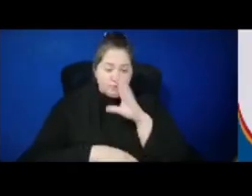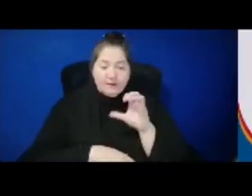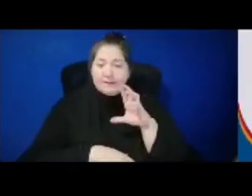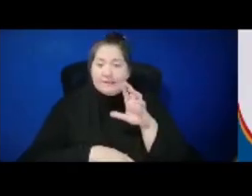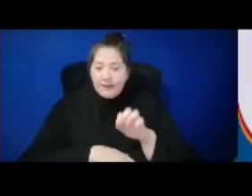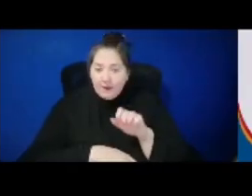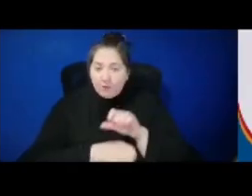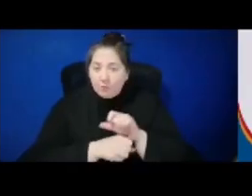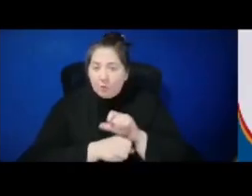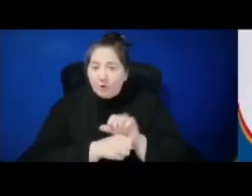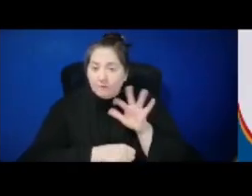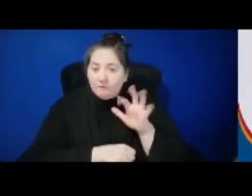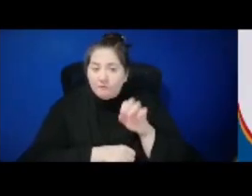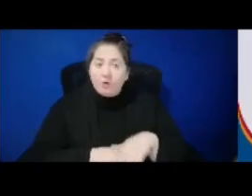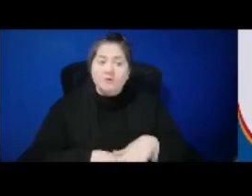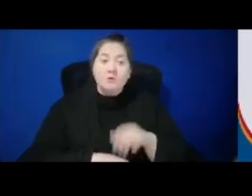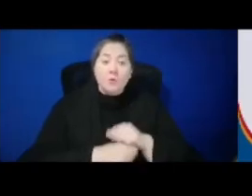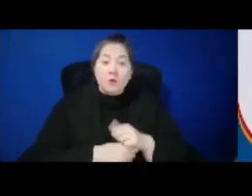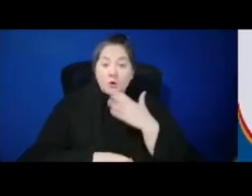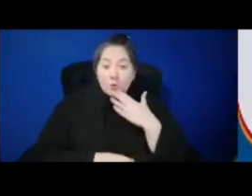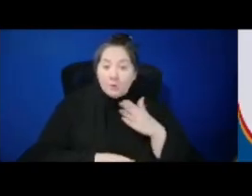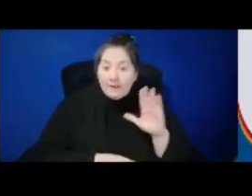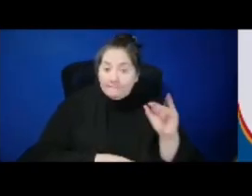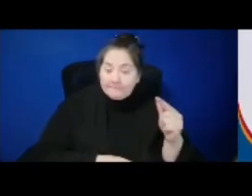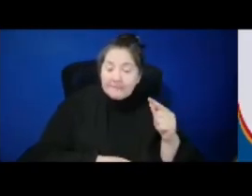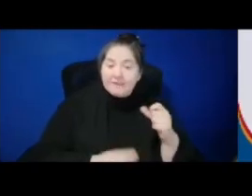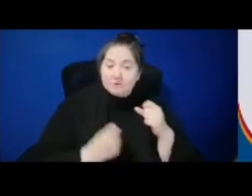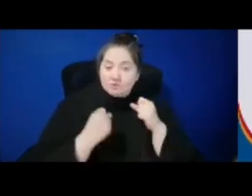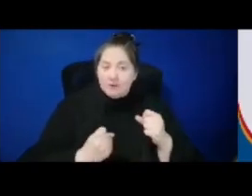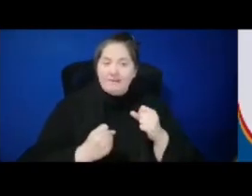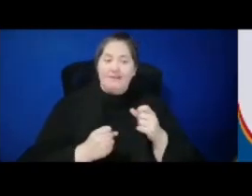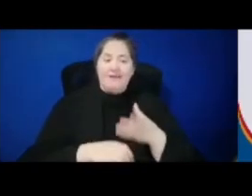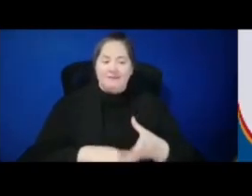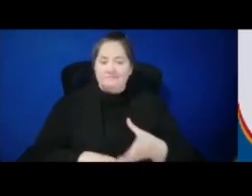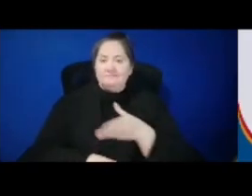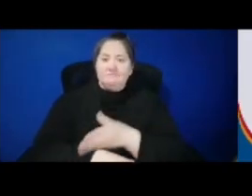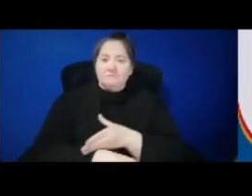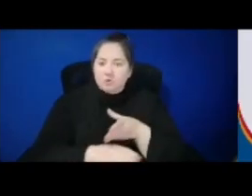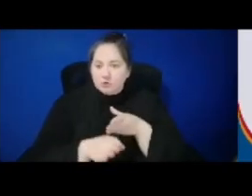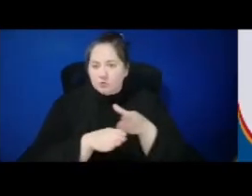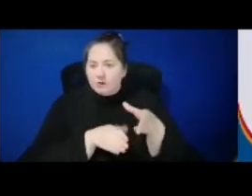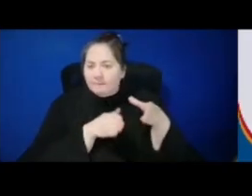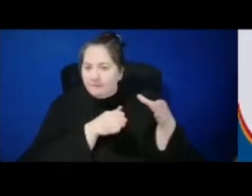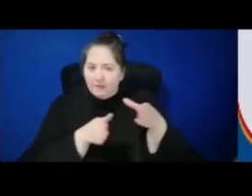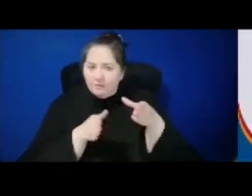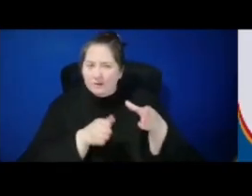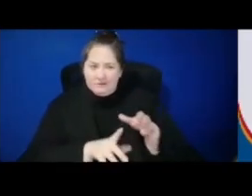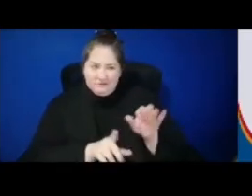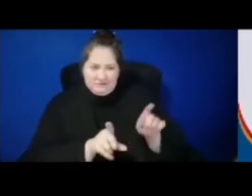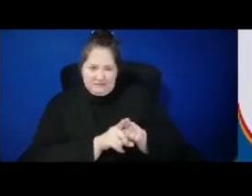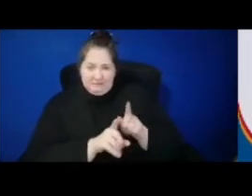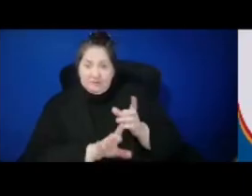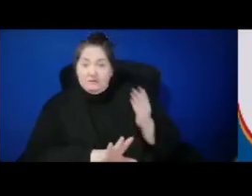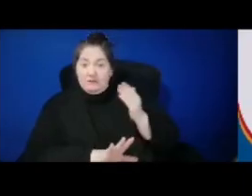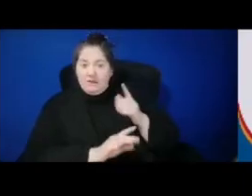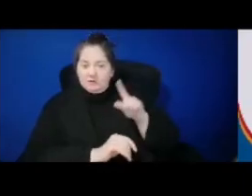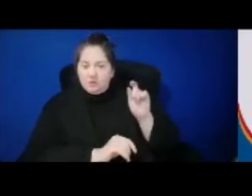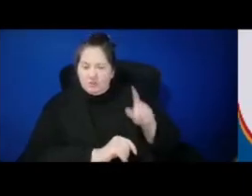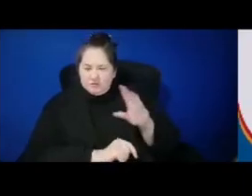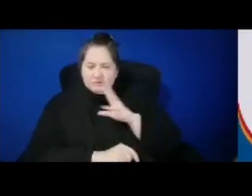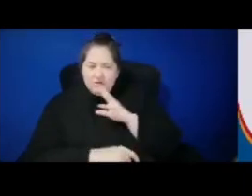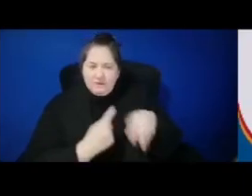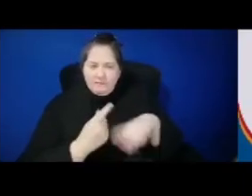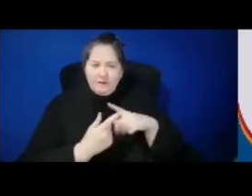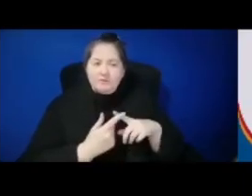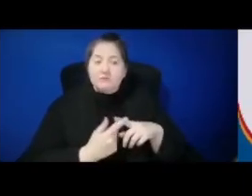going to strengthen worker well-being and will enhance career pathways, like we were just talking about with the last question. So the